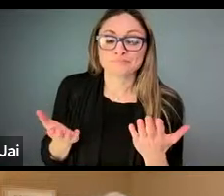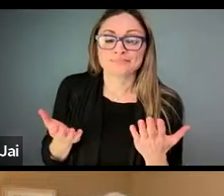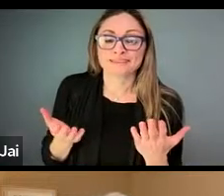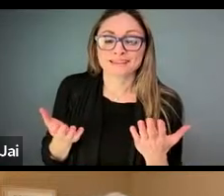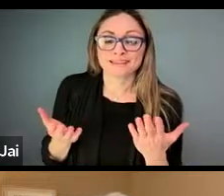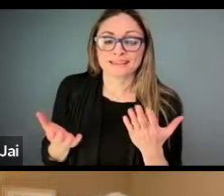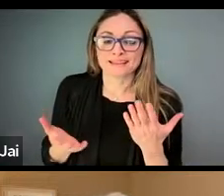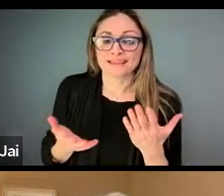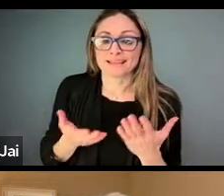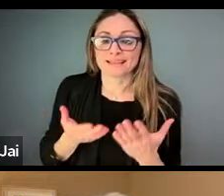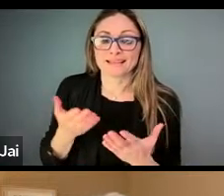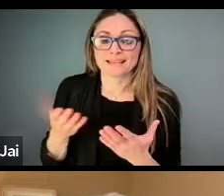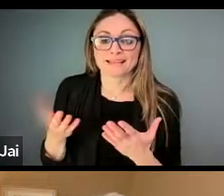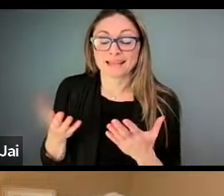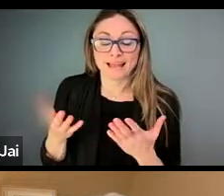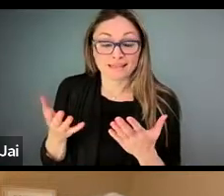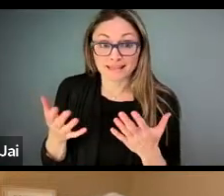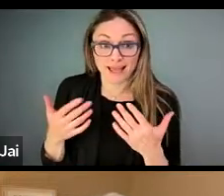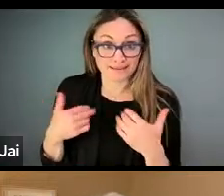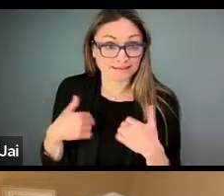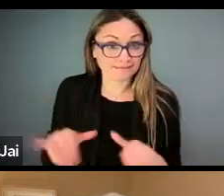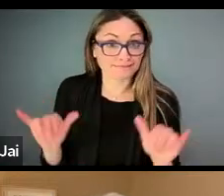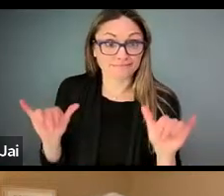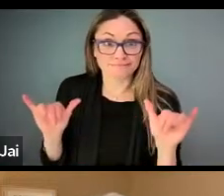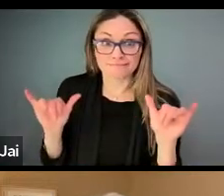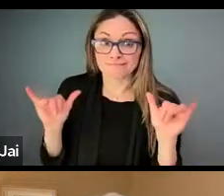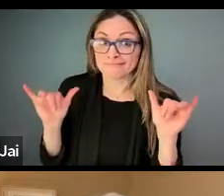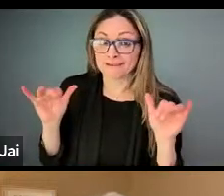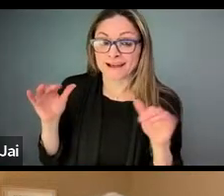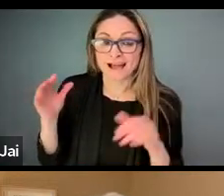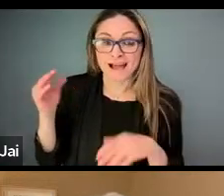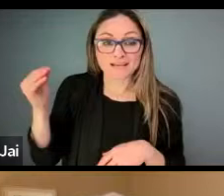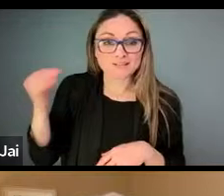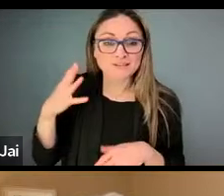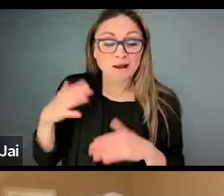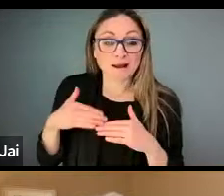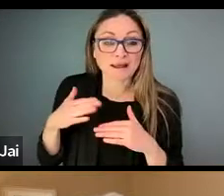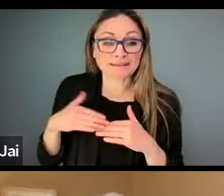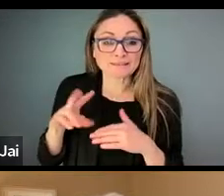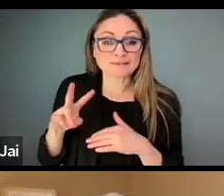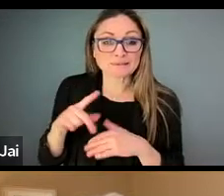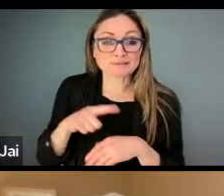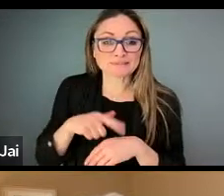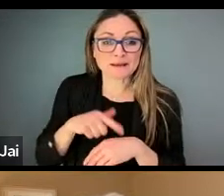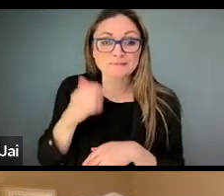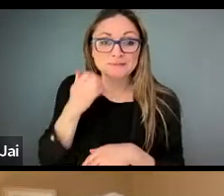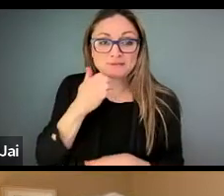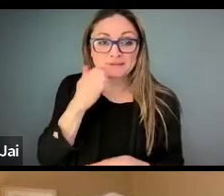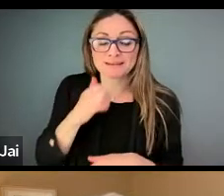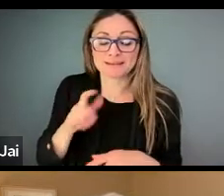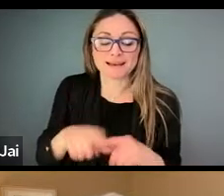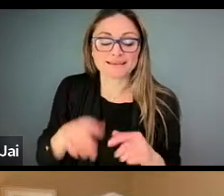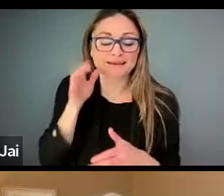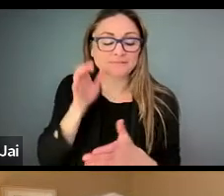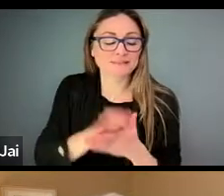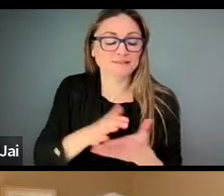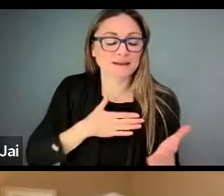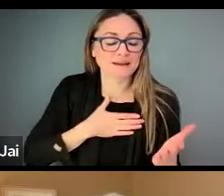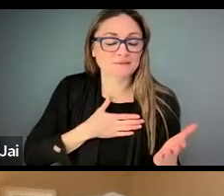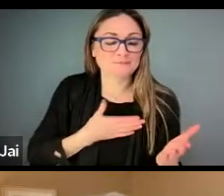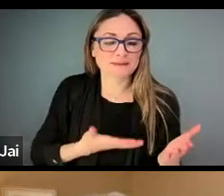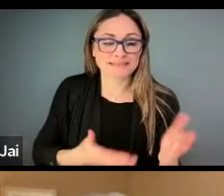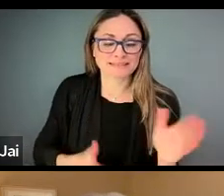that lasted into my adulthood where I would shower at least twice a day. I can't believe I'm admitting it